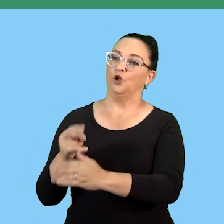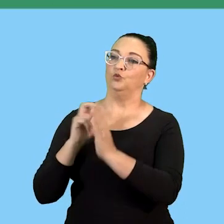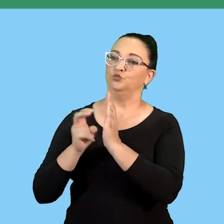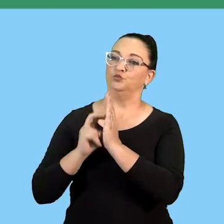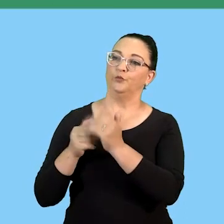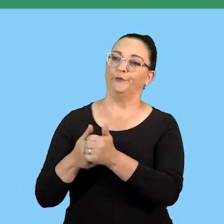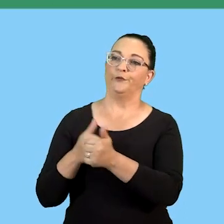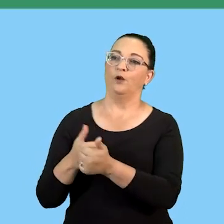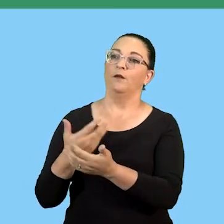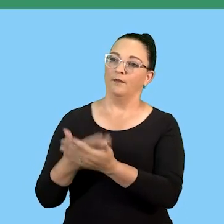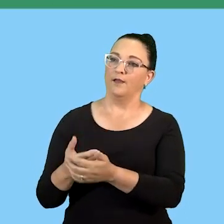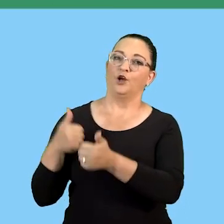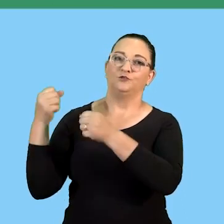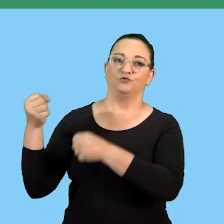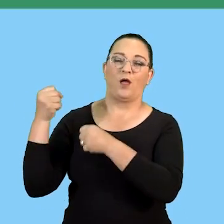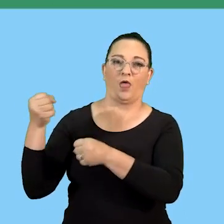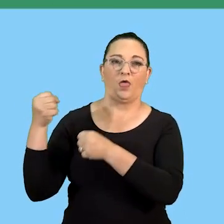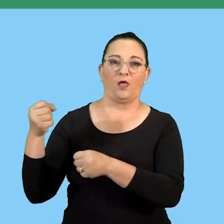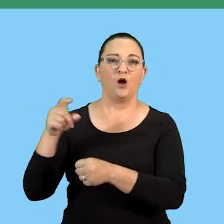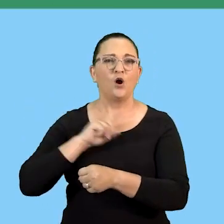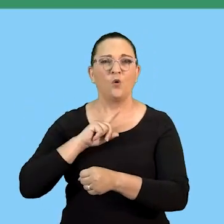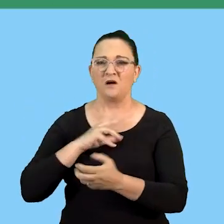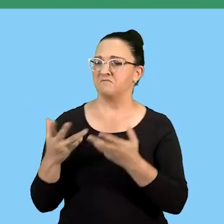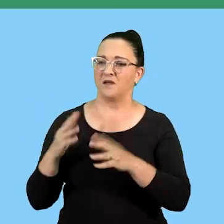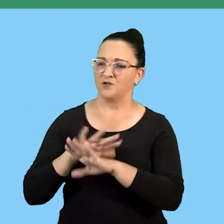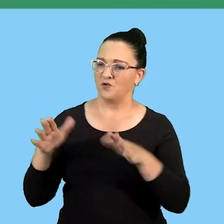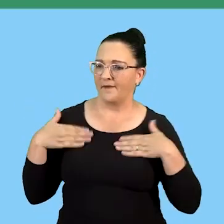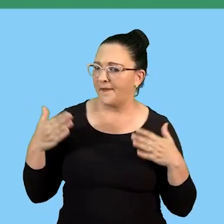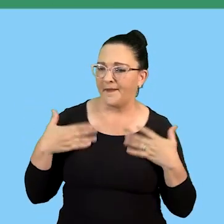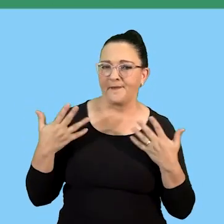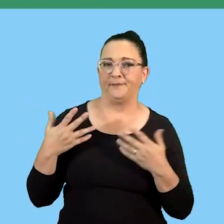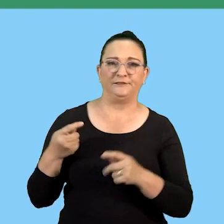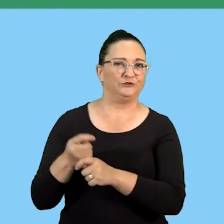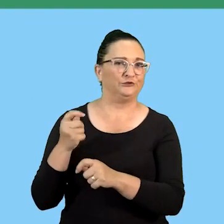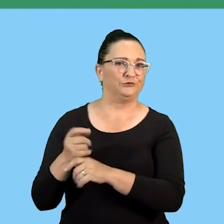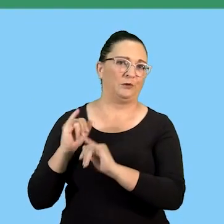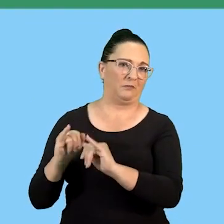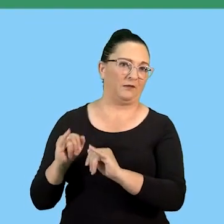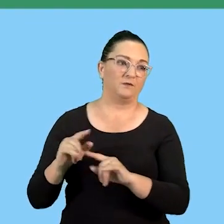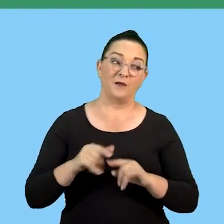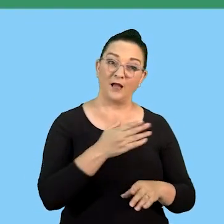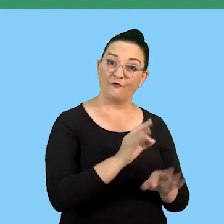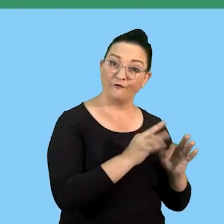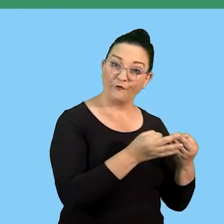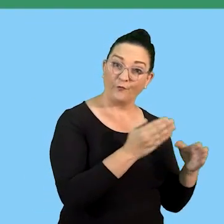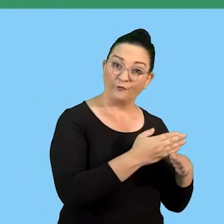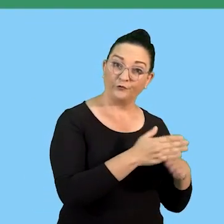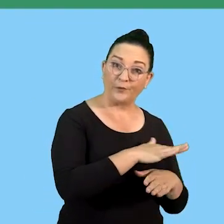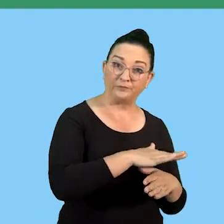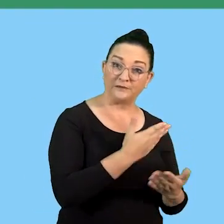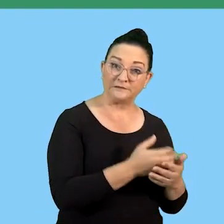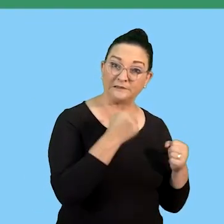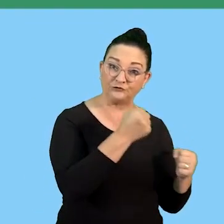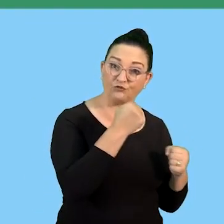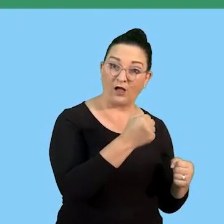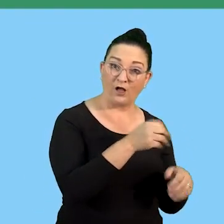certain circumstances. If they are unhappy, maybe they're being mistreated, whereas workplace forum cannot do that.